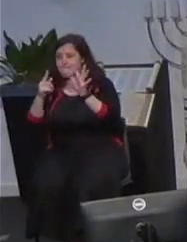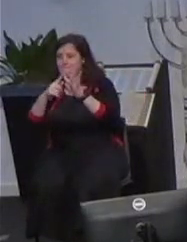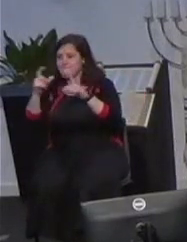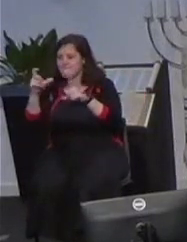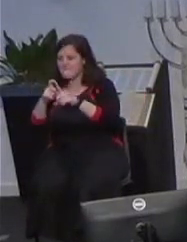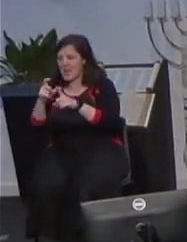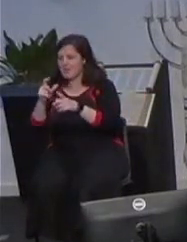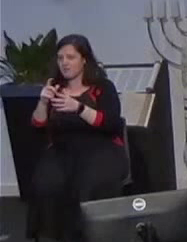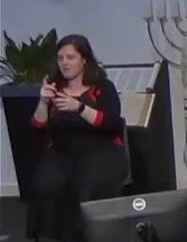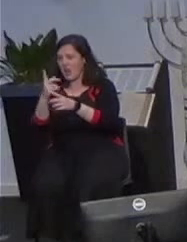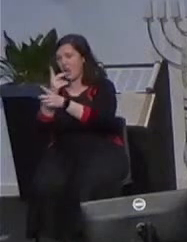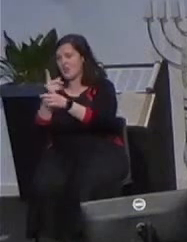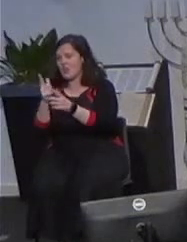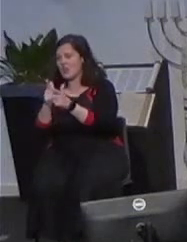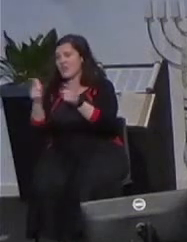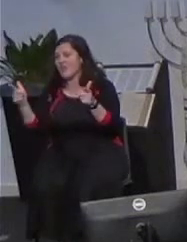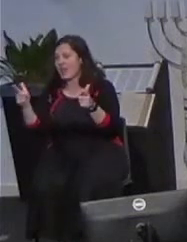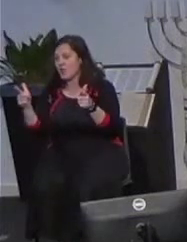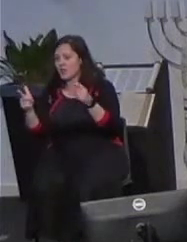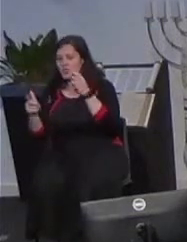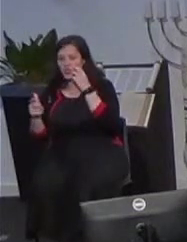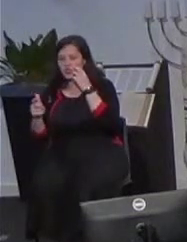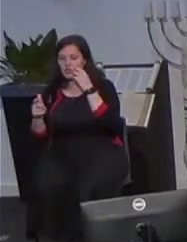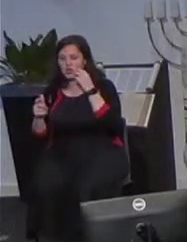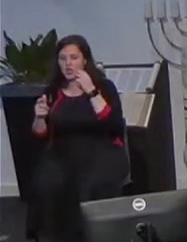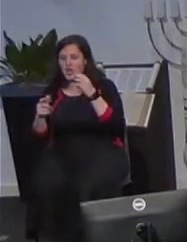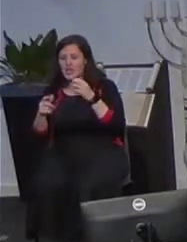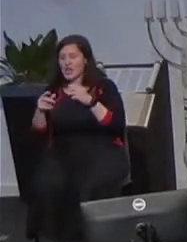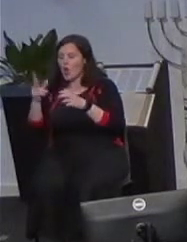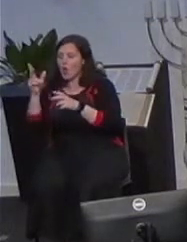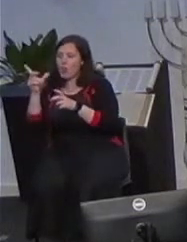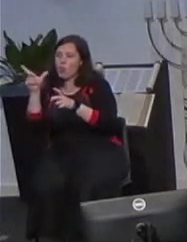very close to the word for sun, which is ben,